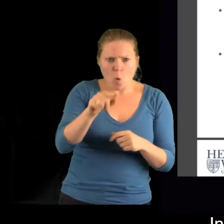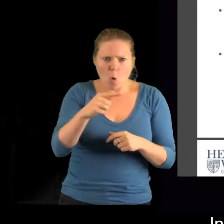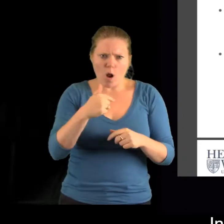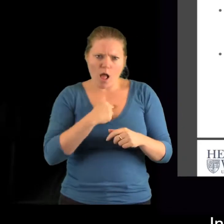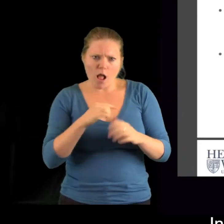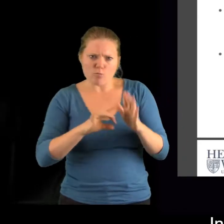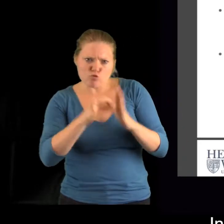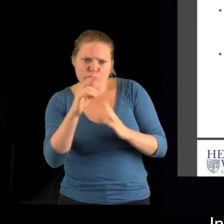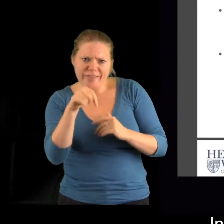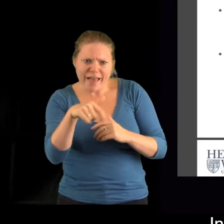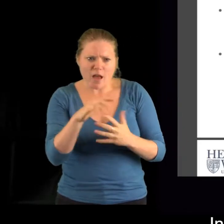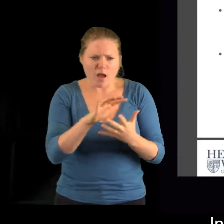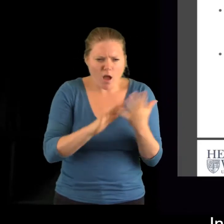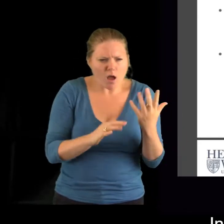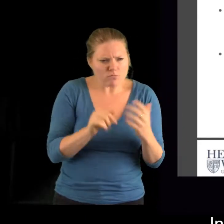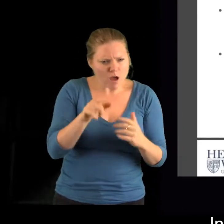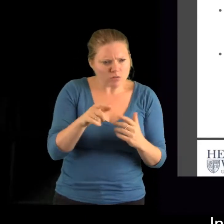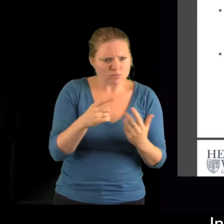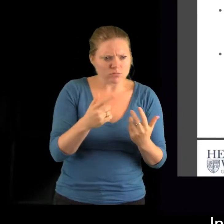your practice, and